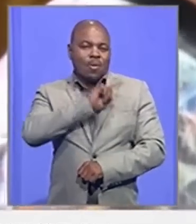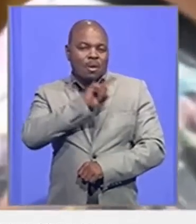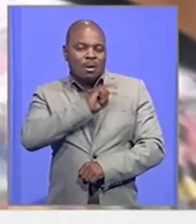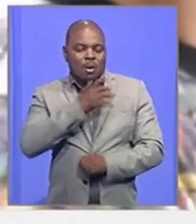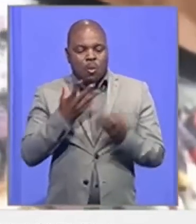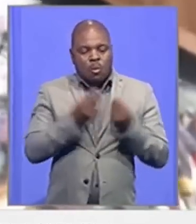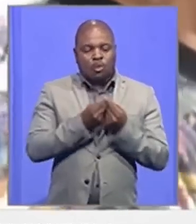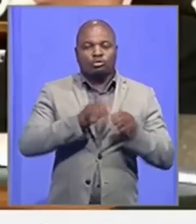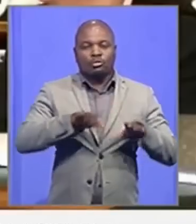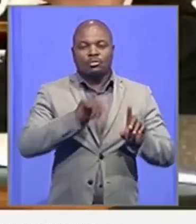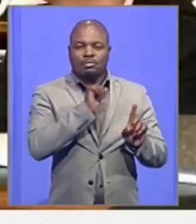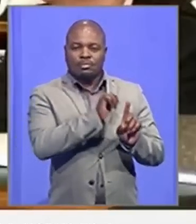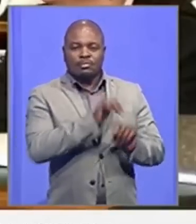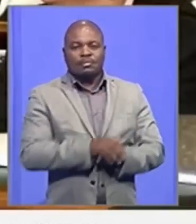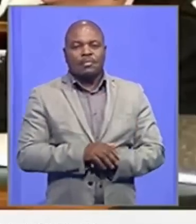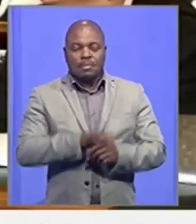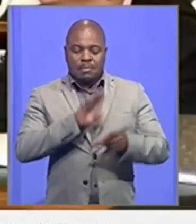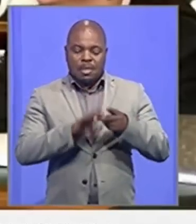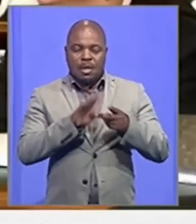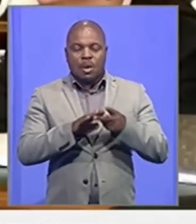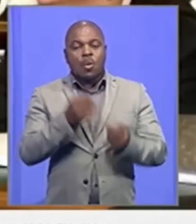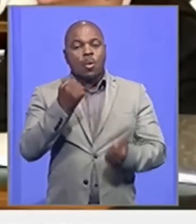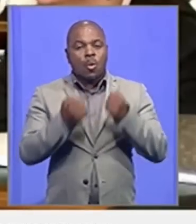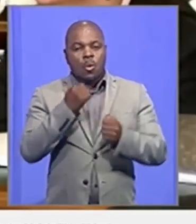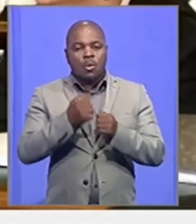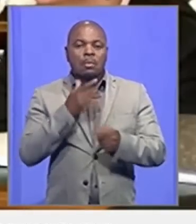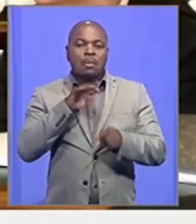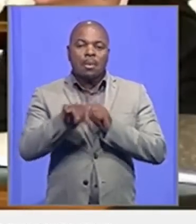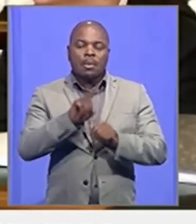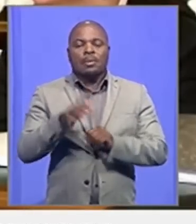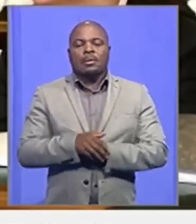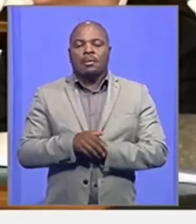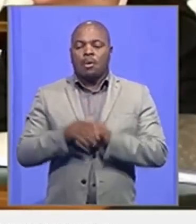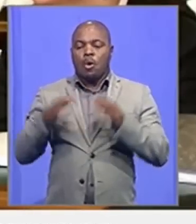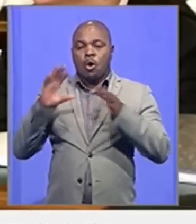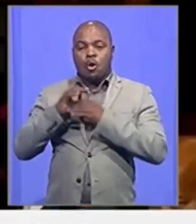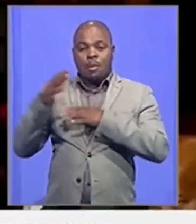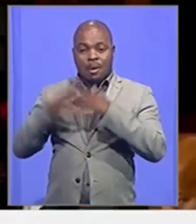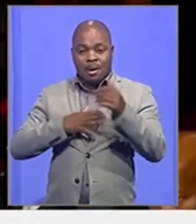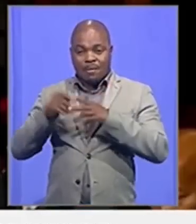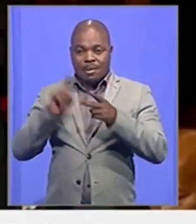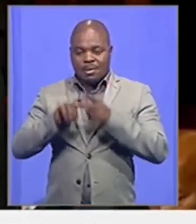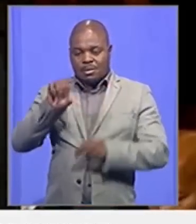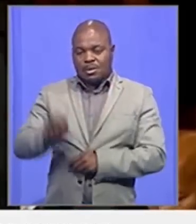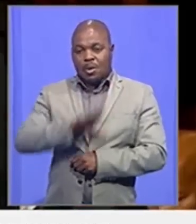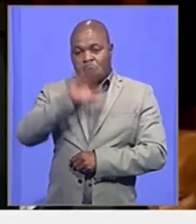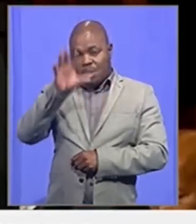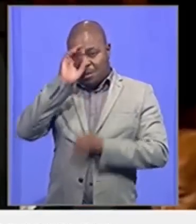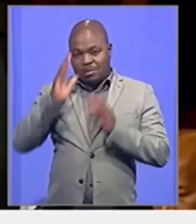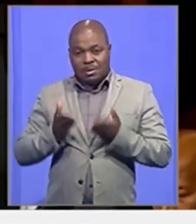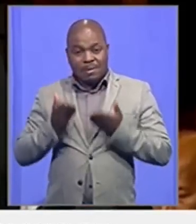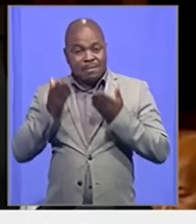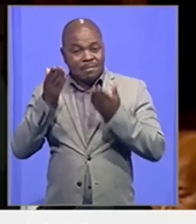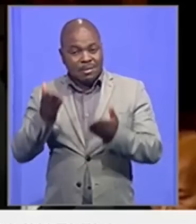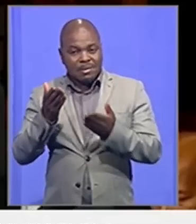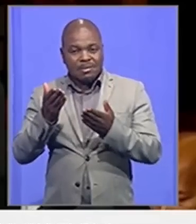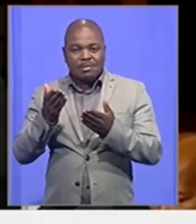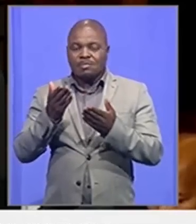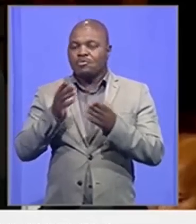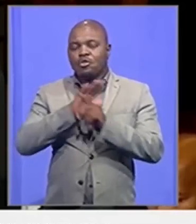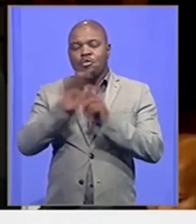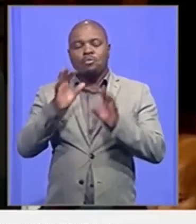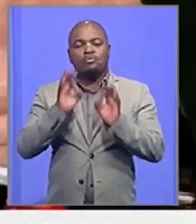gagwe. Lekgotla le boetse le bone fa seabe sa lefapha la merero ya selegae mmogo le sepodisa sa Afrika Borwa mo tsamaisong e sa